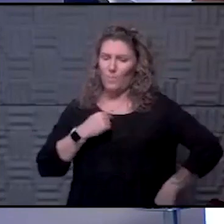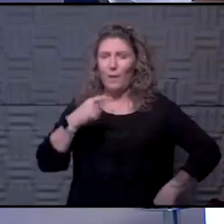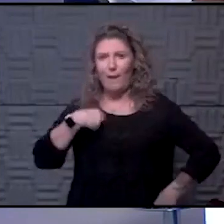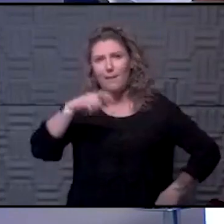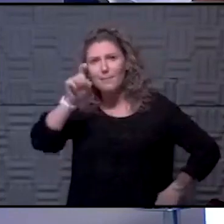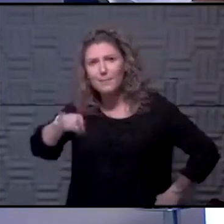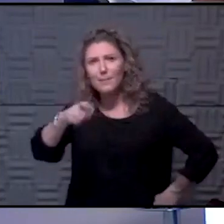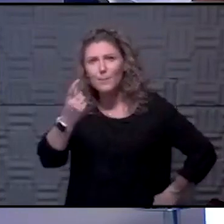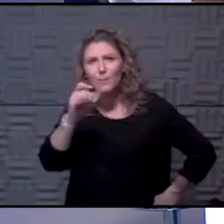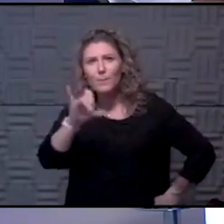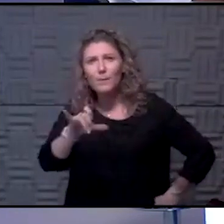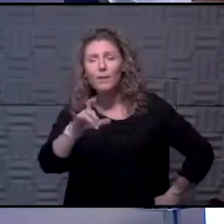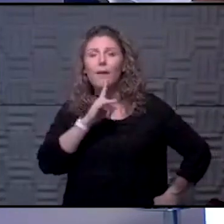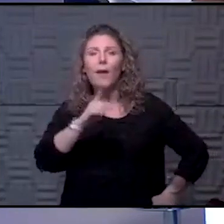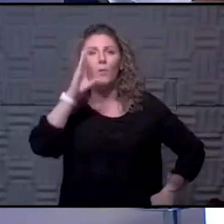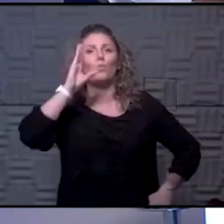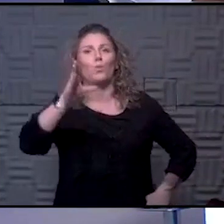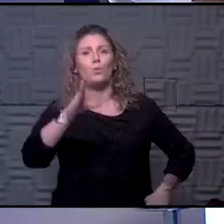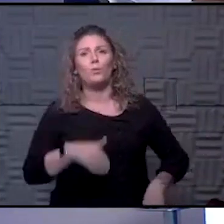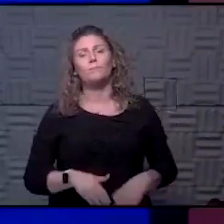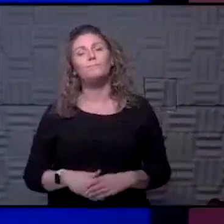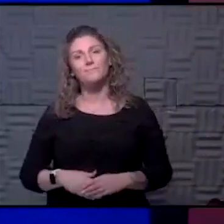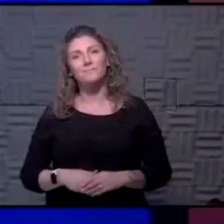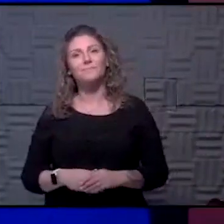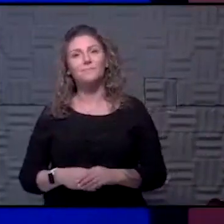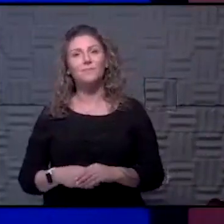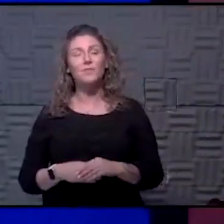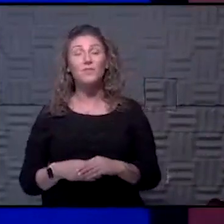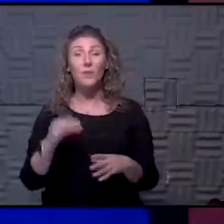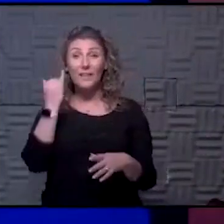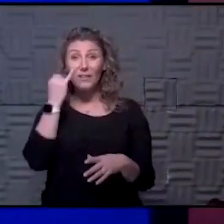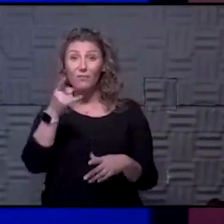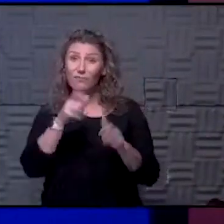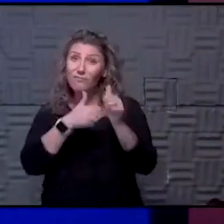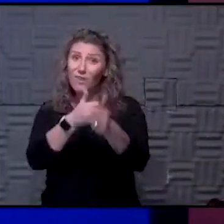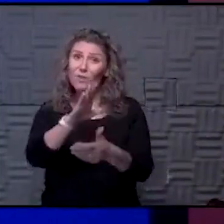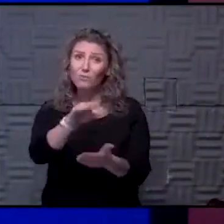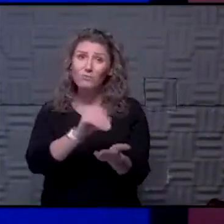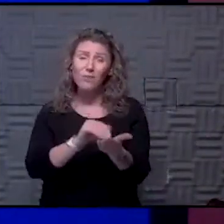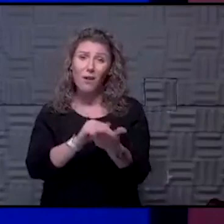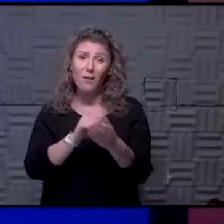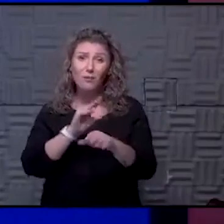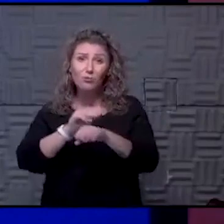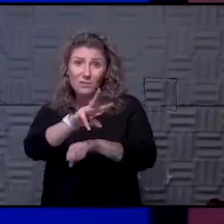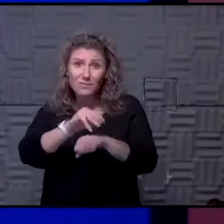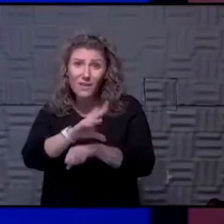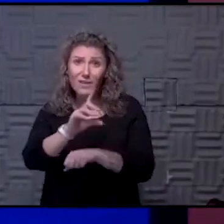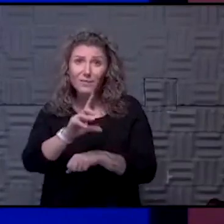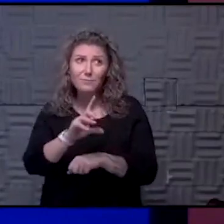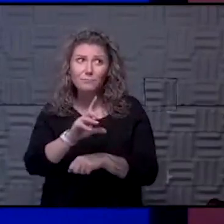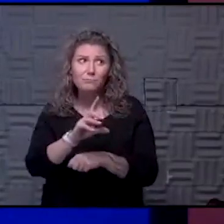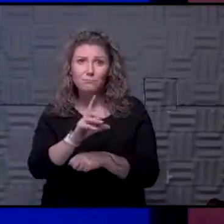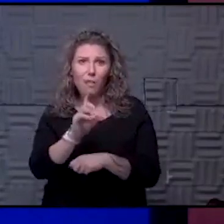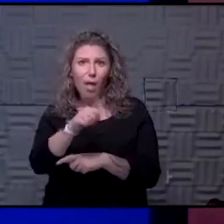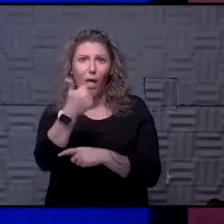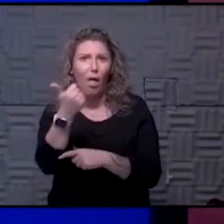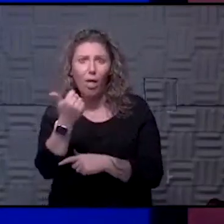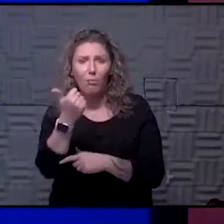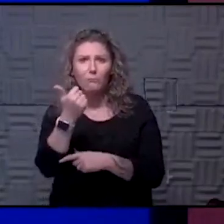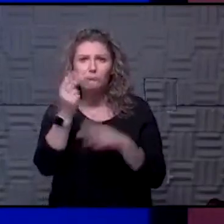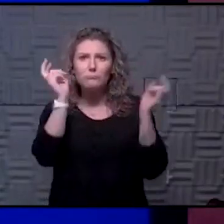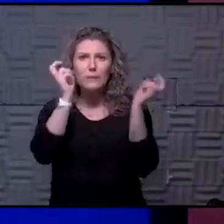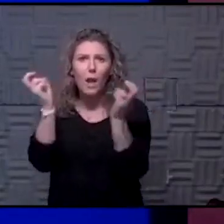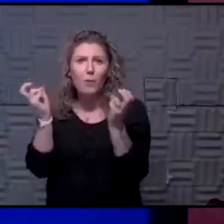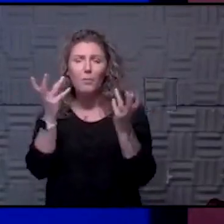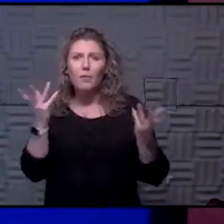do, then I would do it. And I think that if you do follow your doctor's advice, every other day of the year. Yeah.